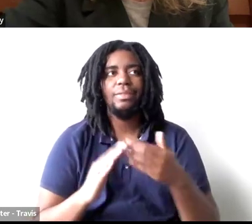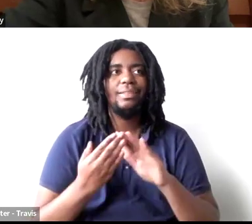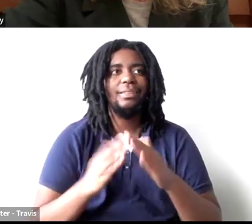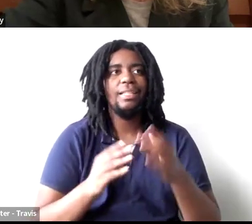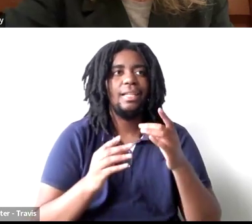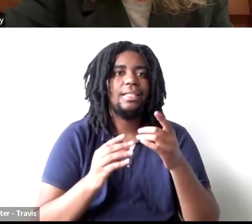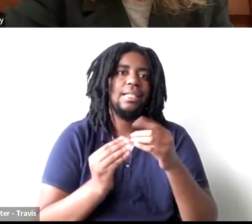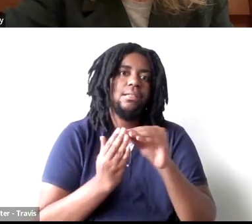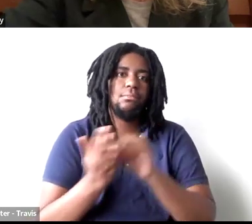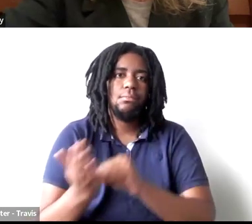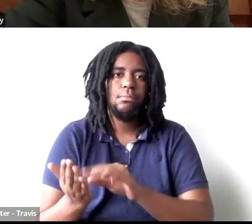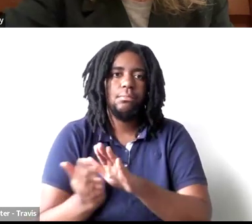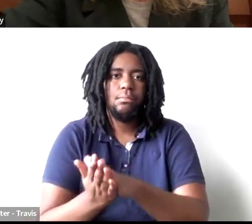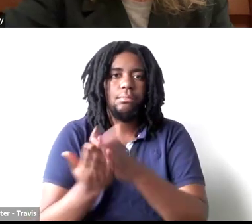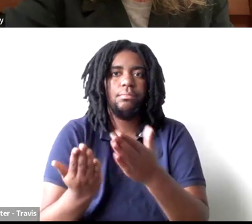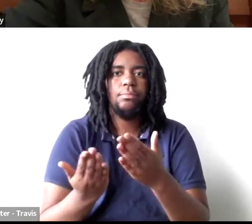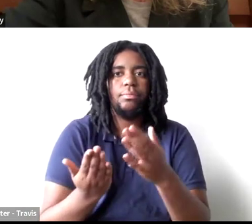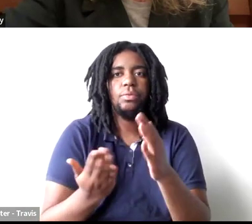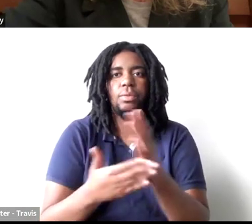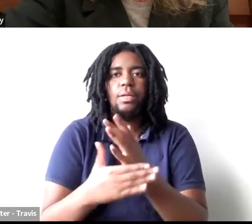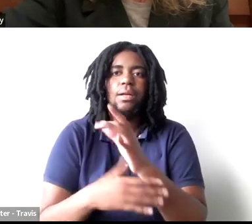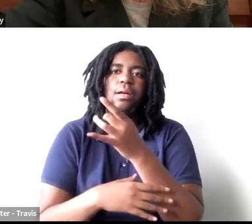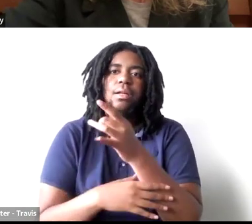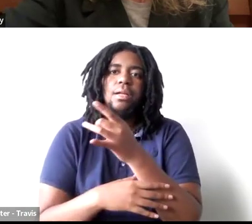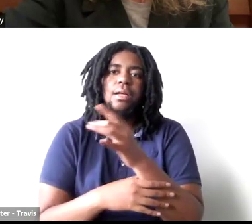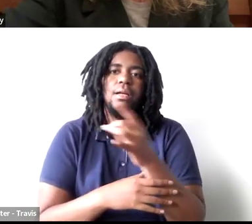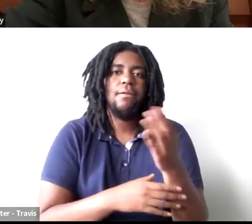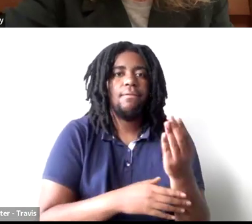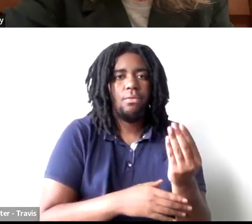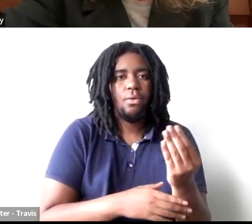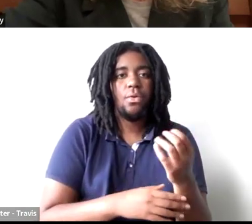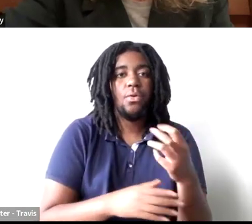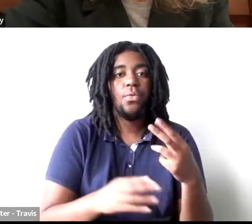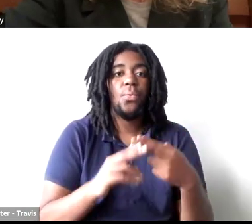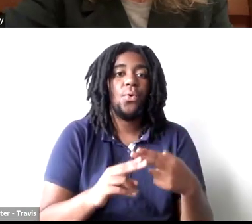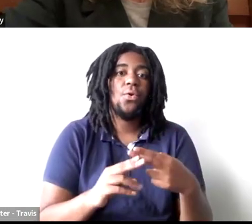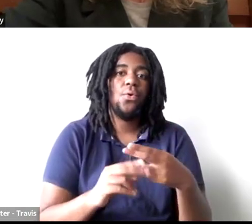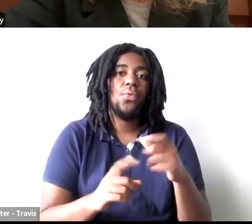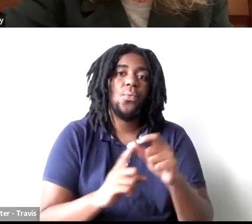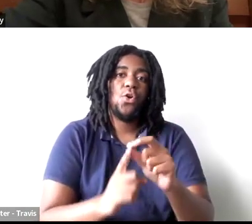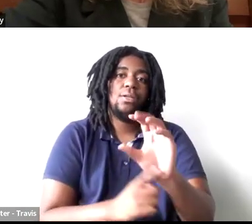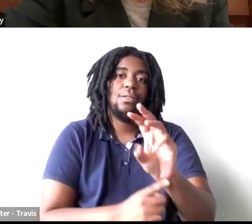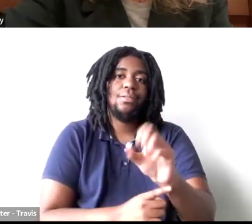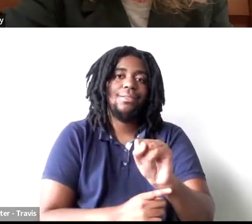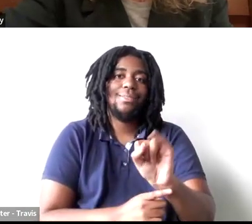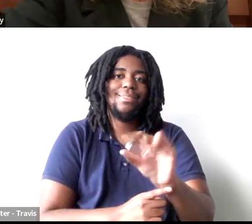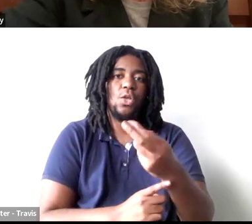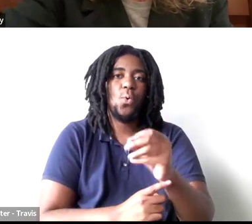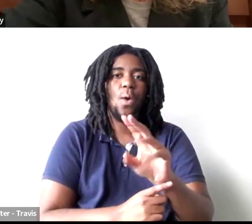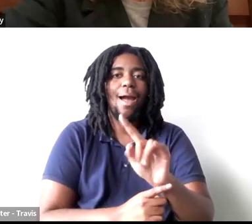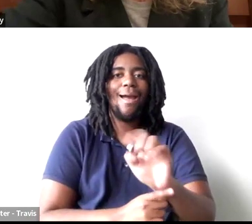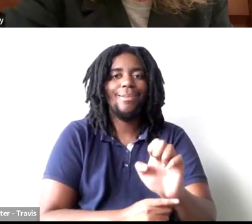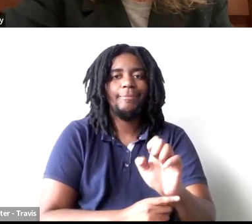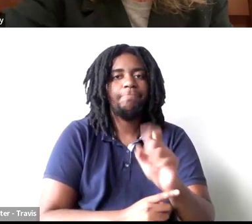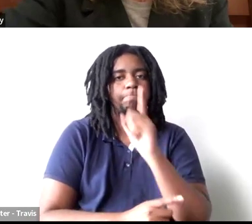profile cutters using the word profile. The word silhouette was not yet in use, nor did it appear in the directories. In